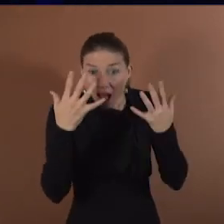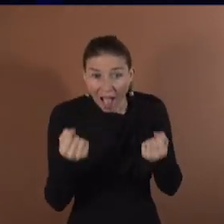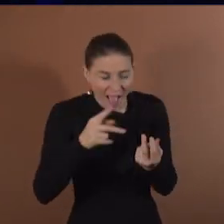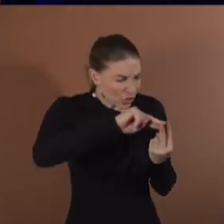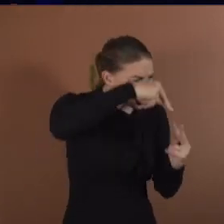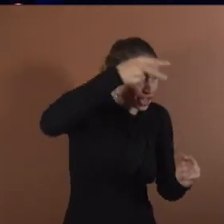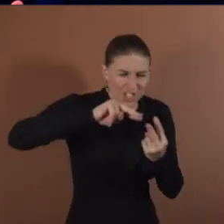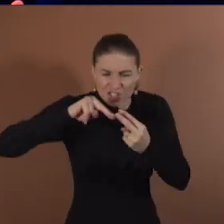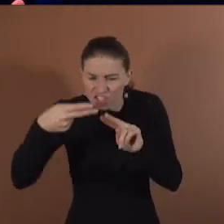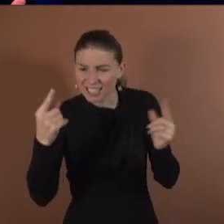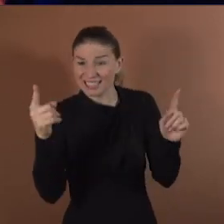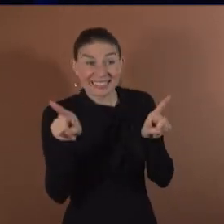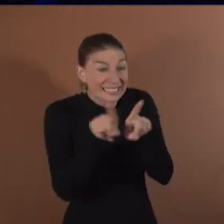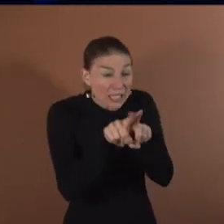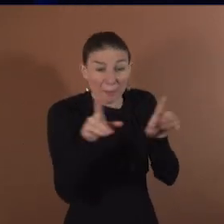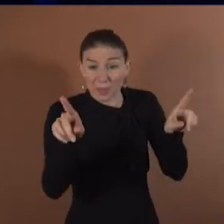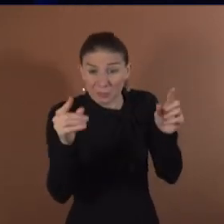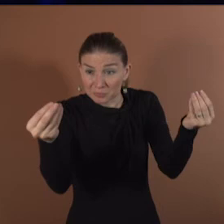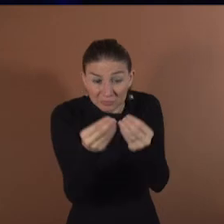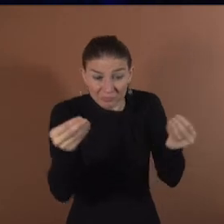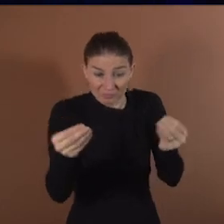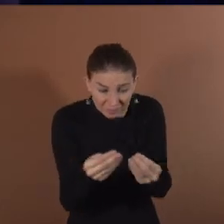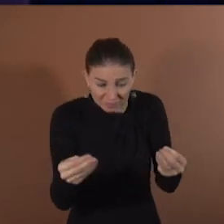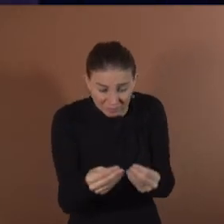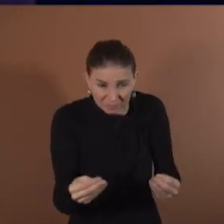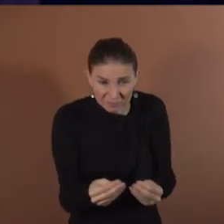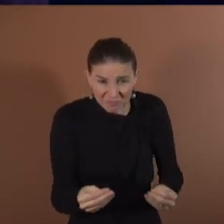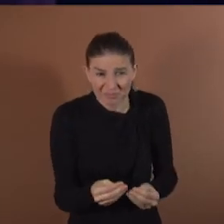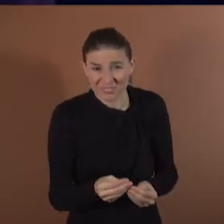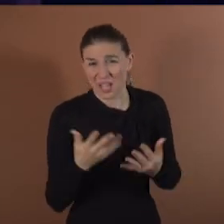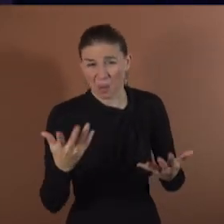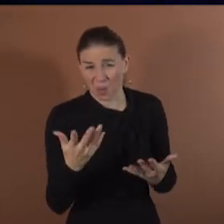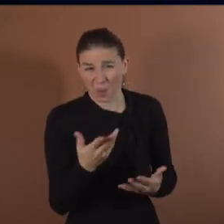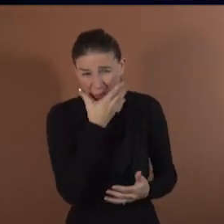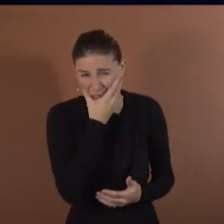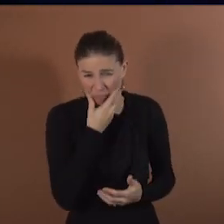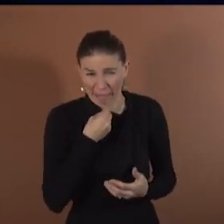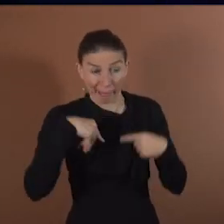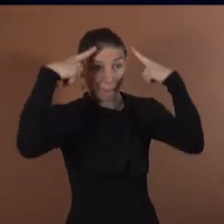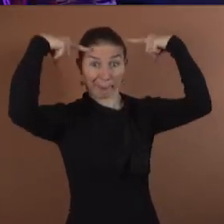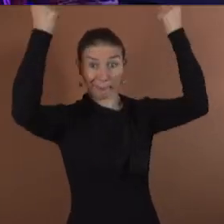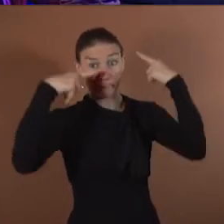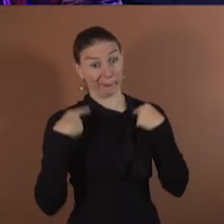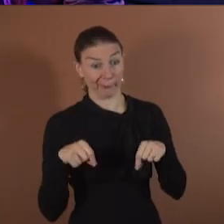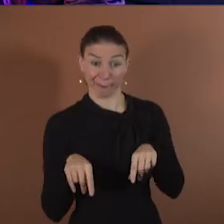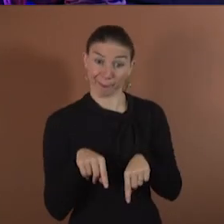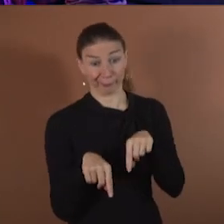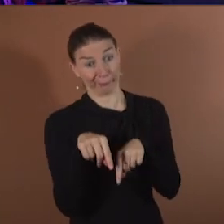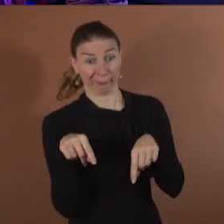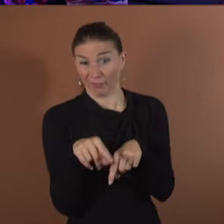get similar people to make babies together, in a very short time, you'll get a bunch of weird-looking goofs who can't even count up to 3.